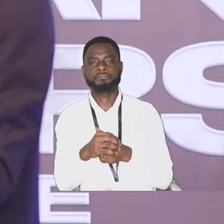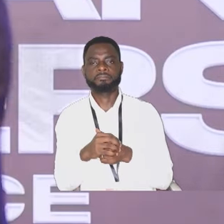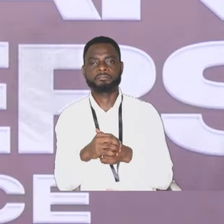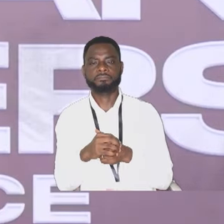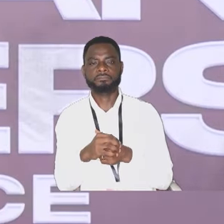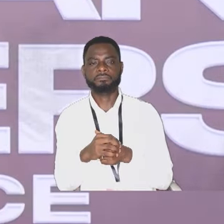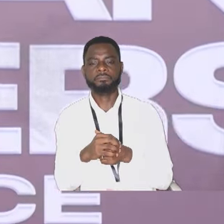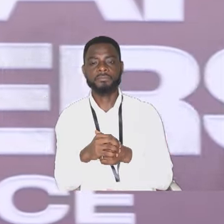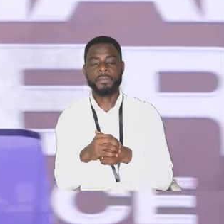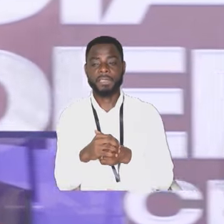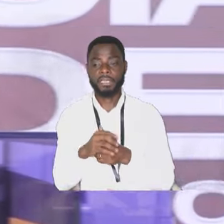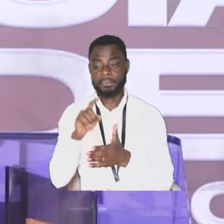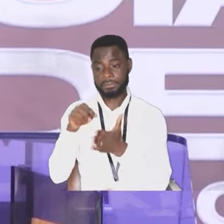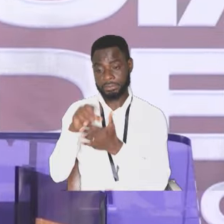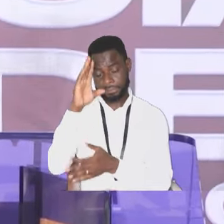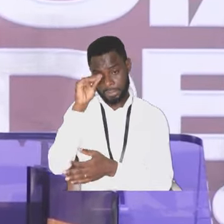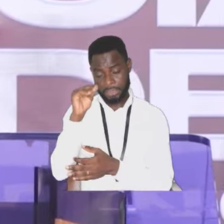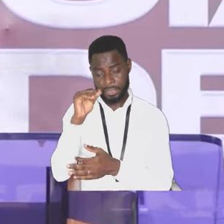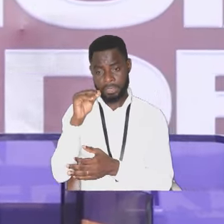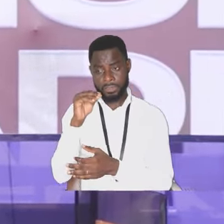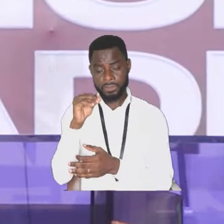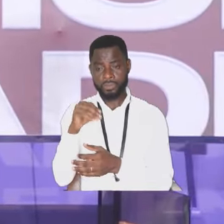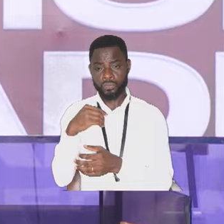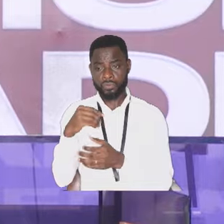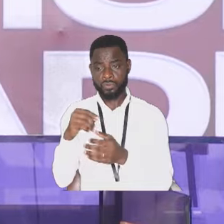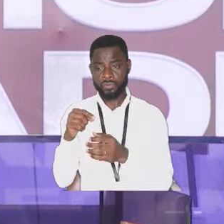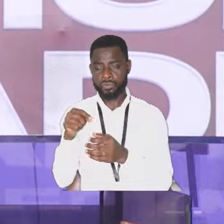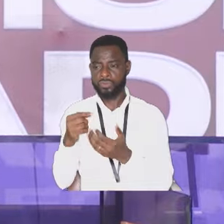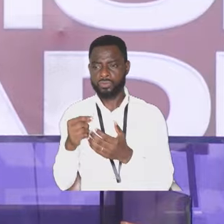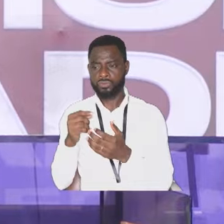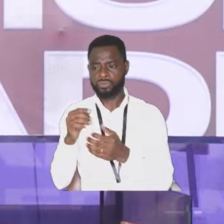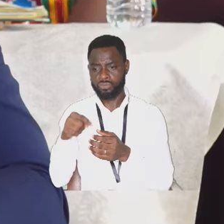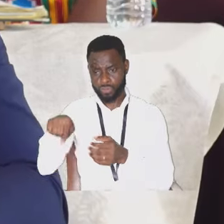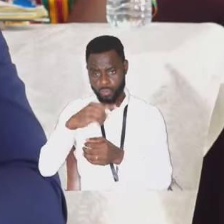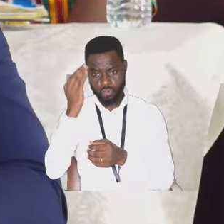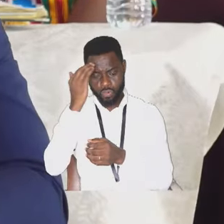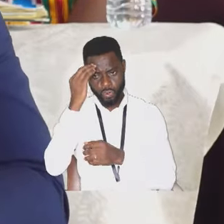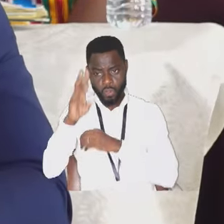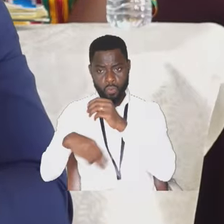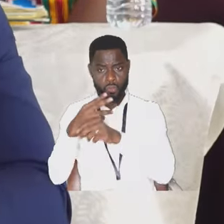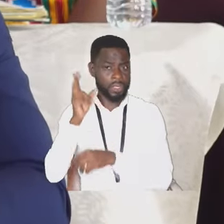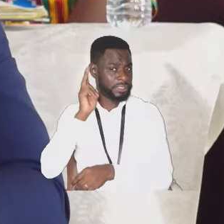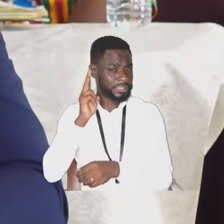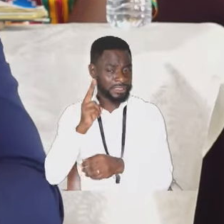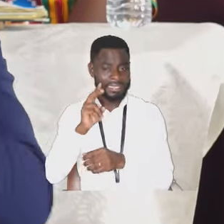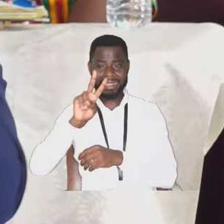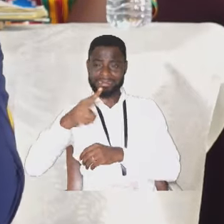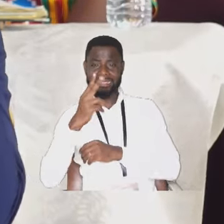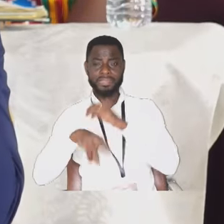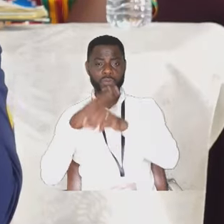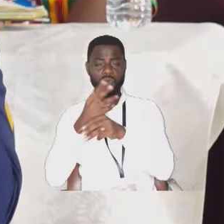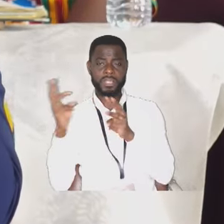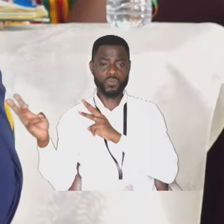And this man, now, those of you who are familiar with world history, you ask yourself that the Second World War, what actually were they fighting